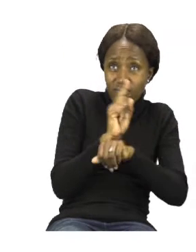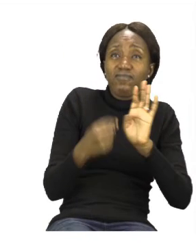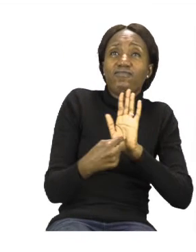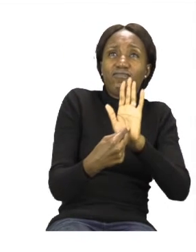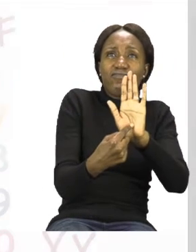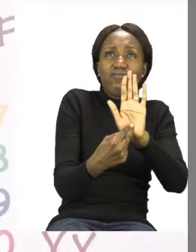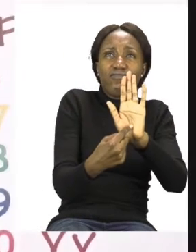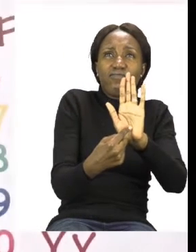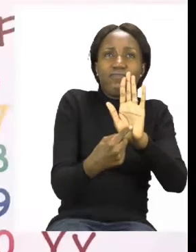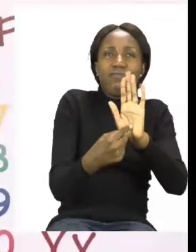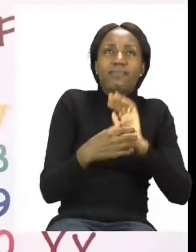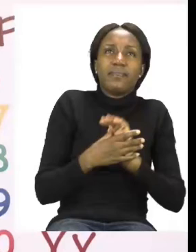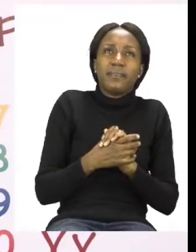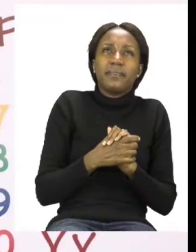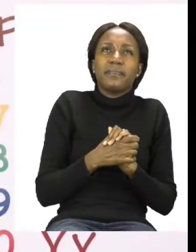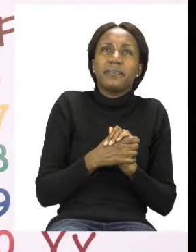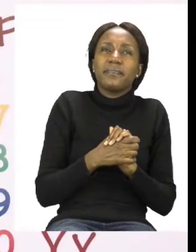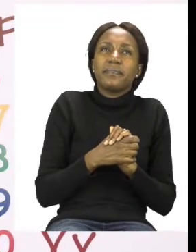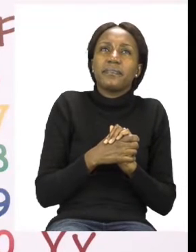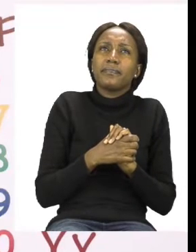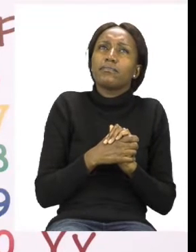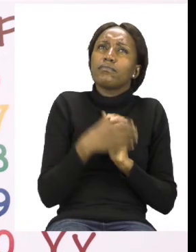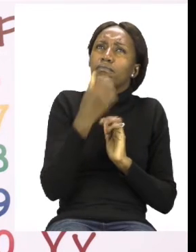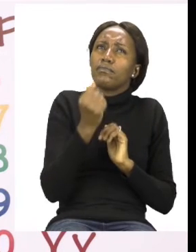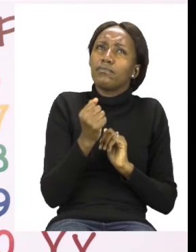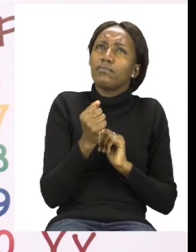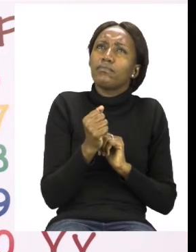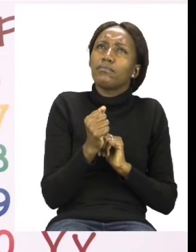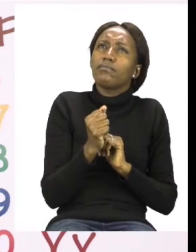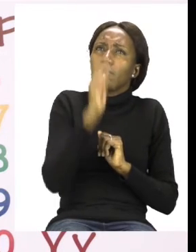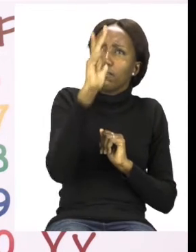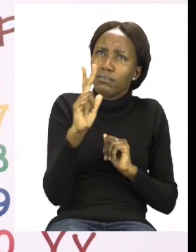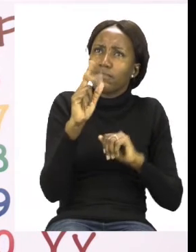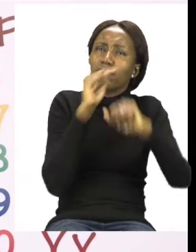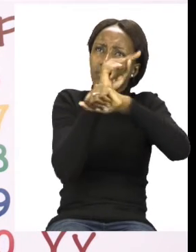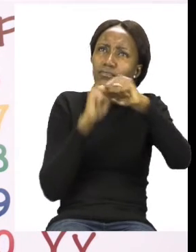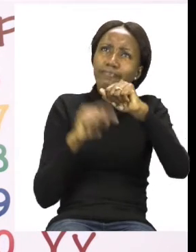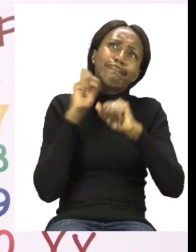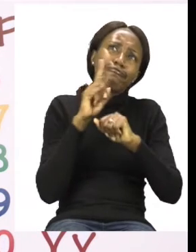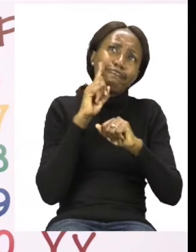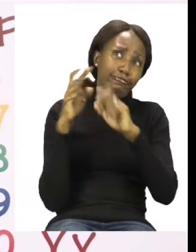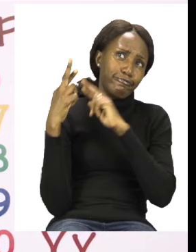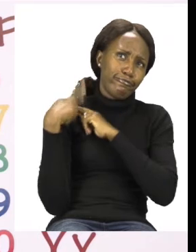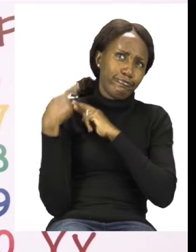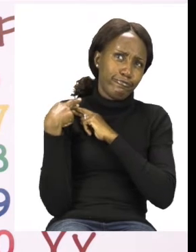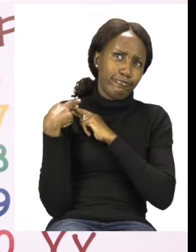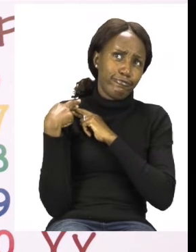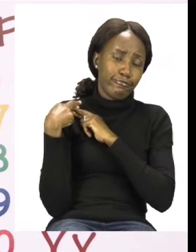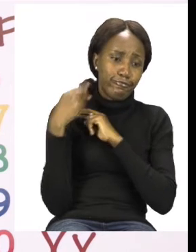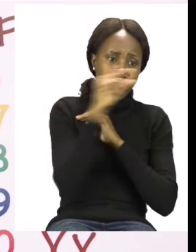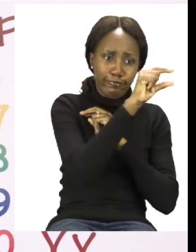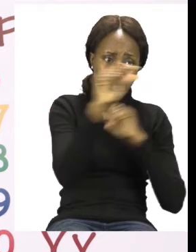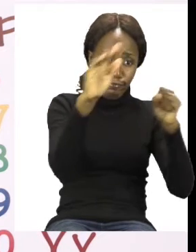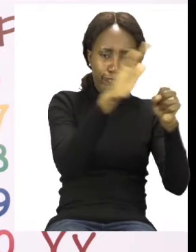the board. Now we have the word shopkeeper. And you can see that on the other side, some